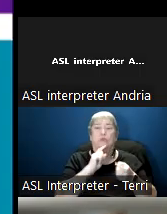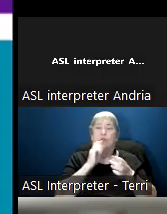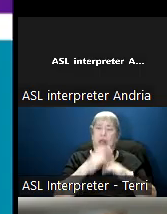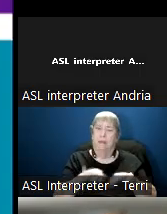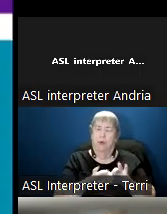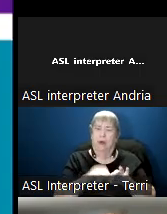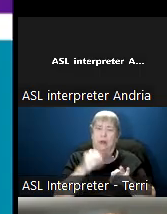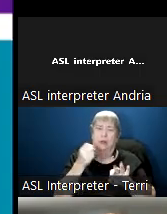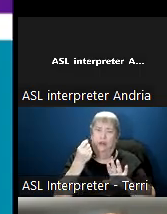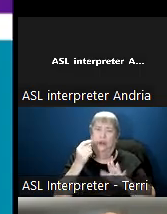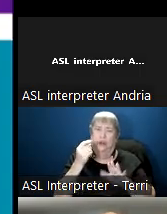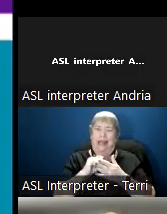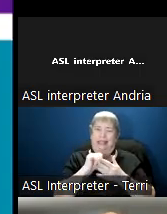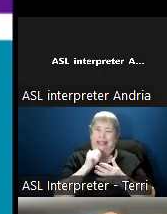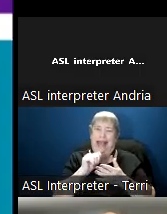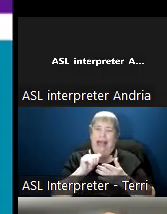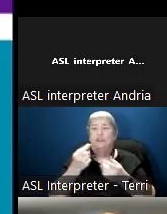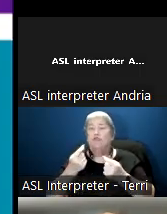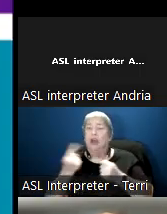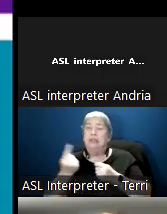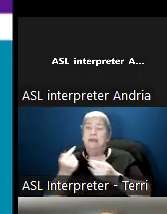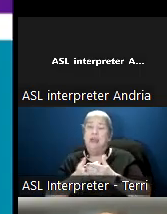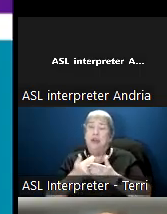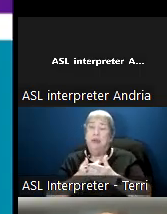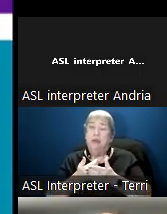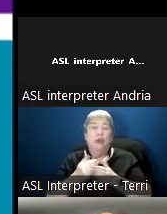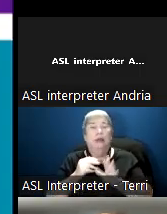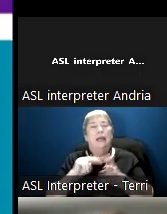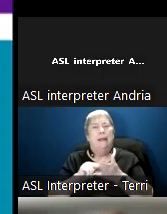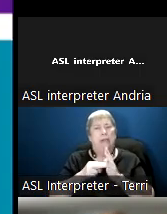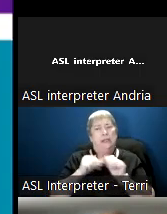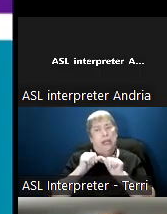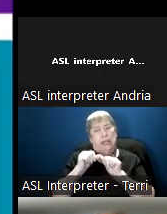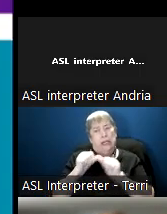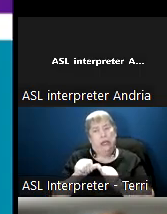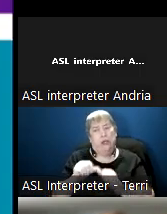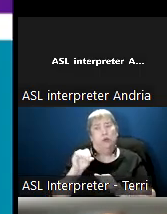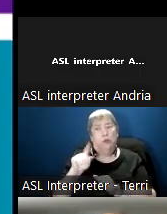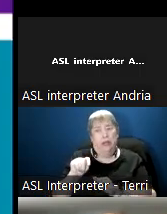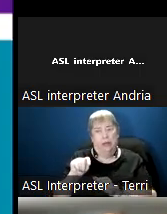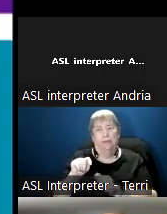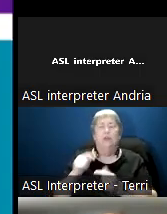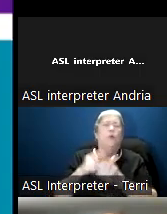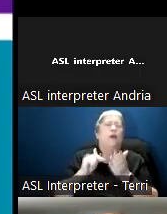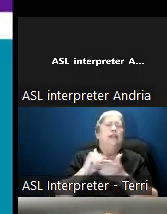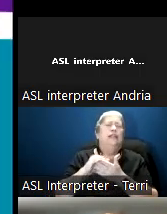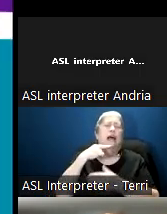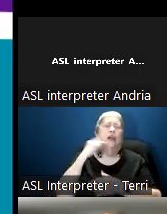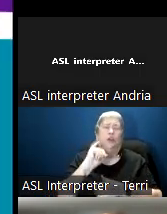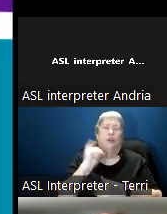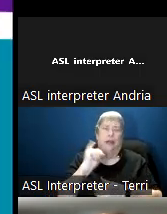distinguishing characteristic. So what might that look like when we're talking about intimate partner sexual